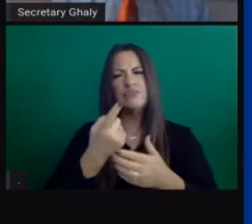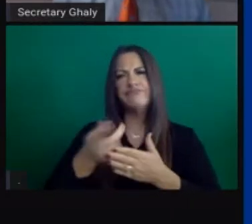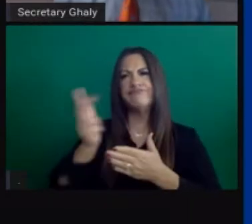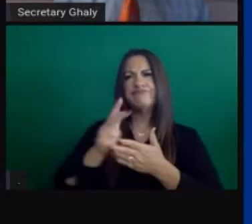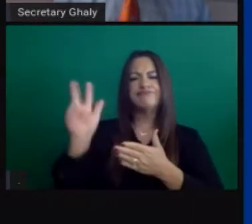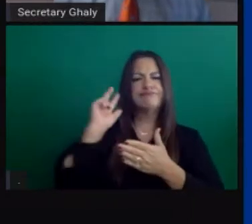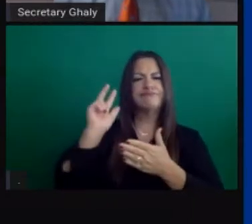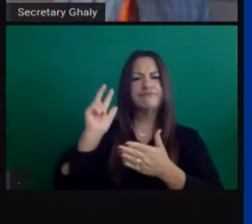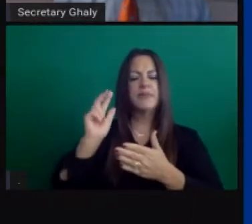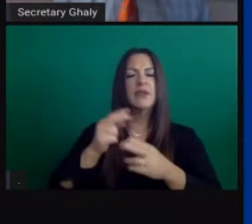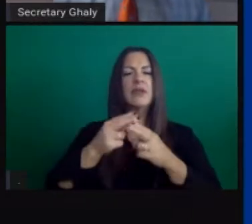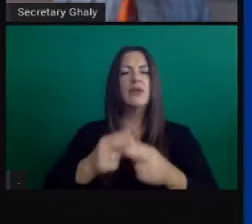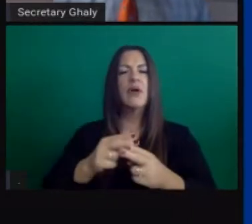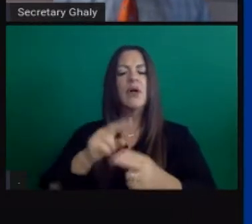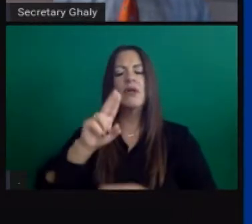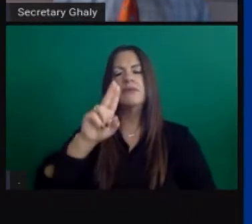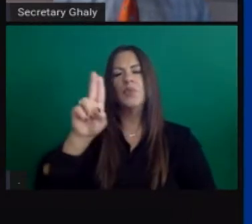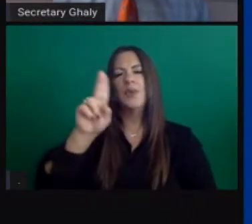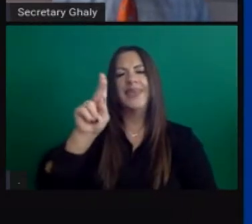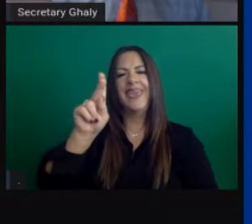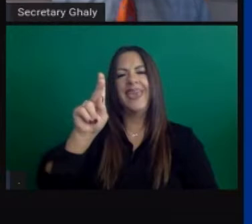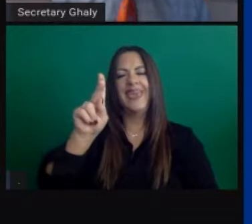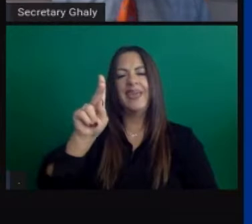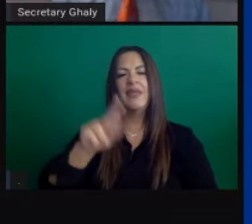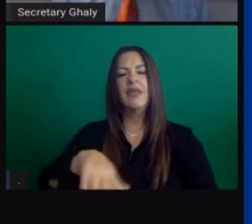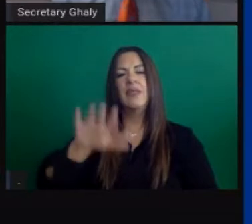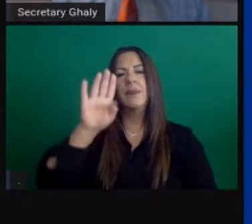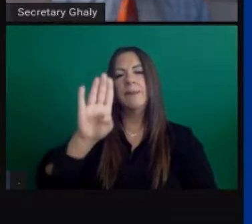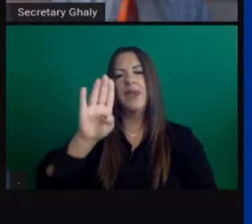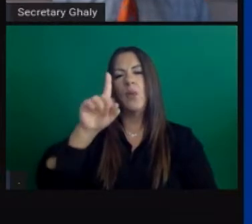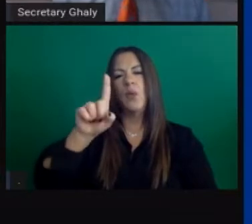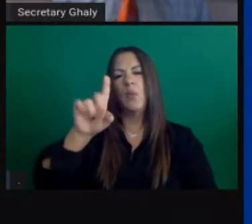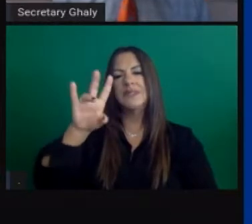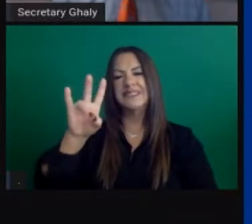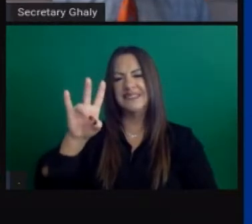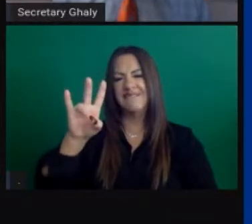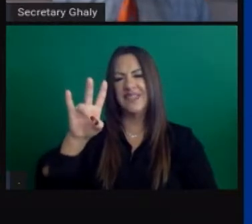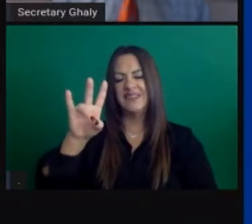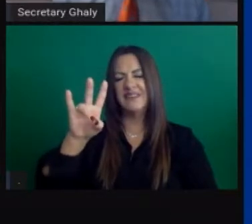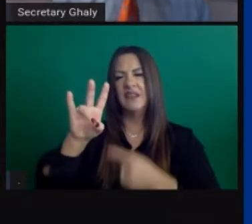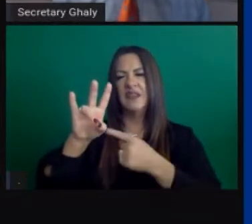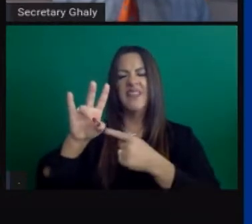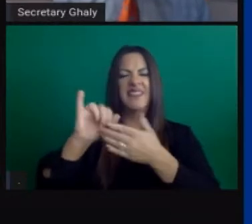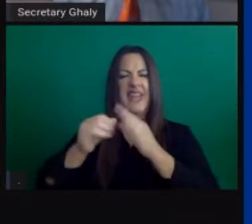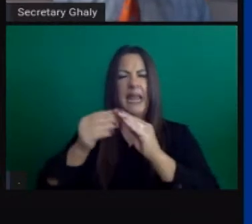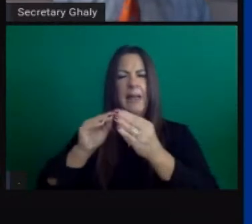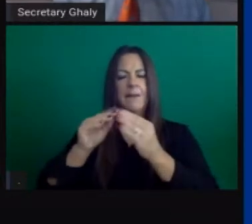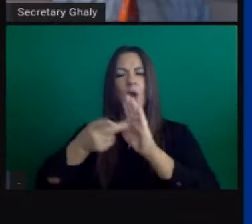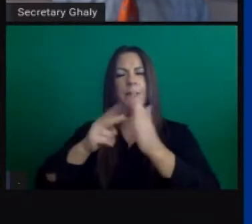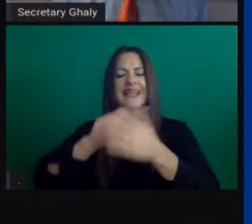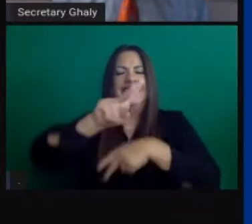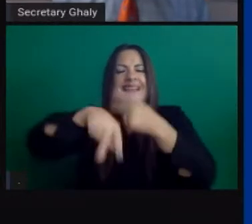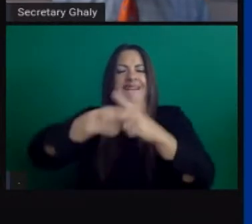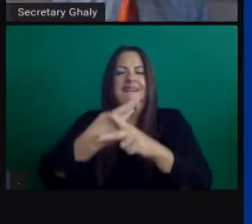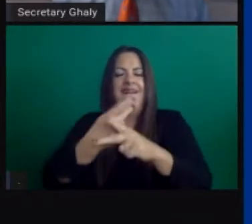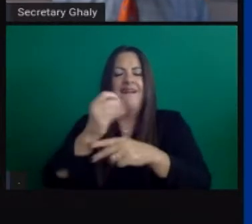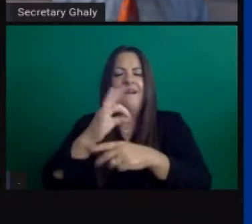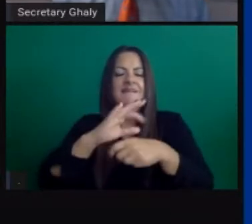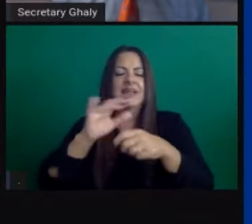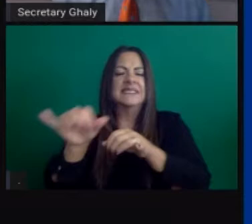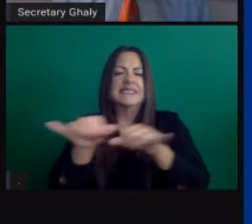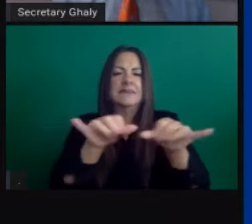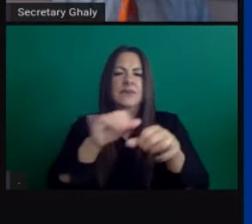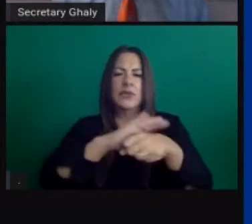the UK variant, the B117 variant to be specific. That is a type of COVID